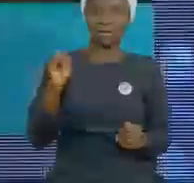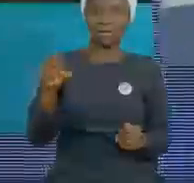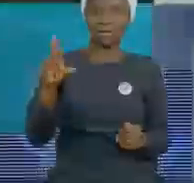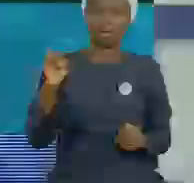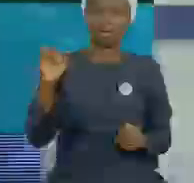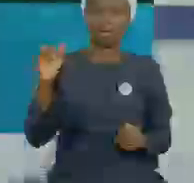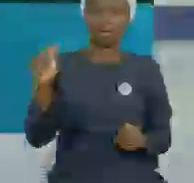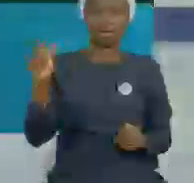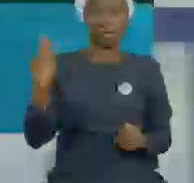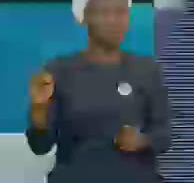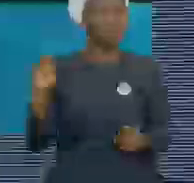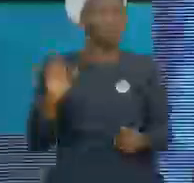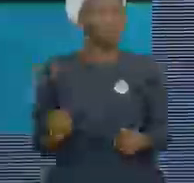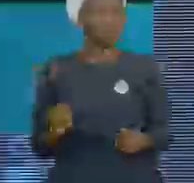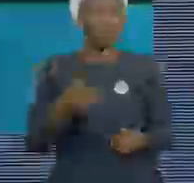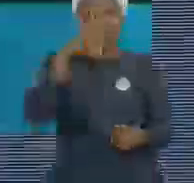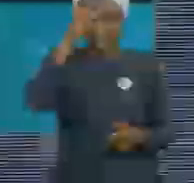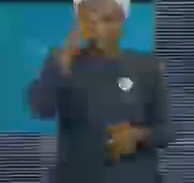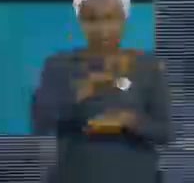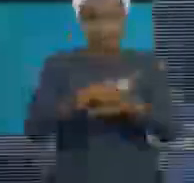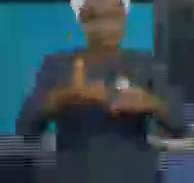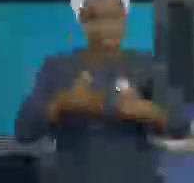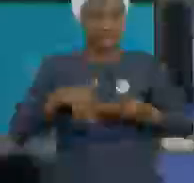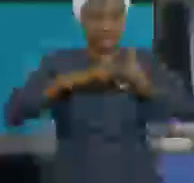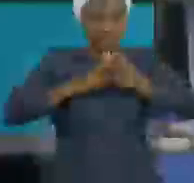Egypt did not have peace in Babylon.